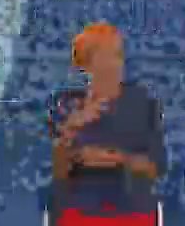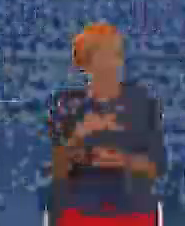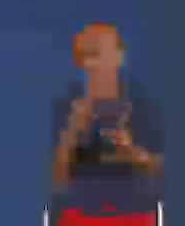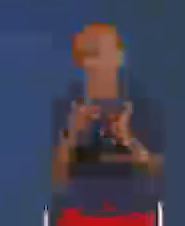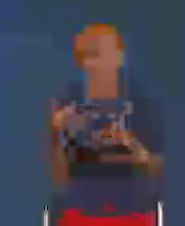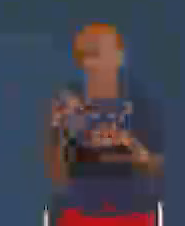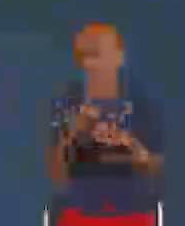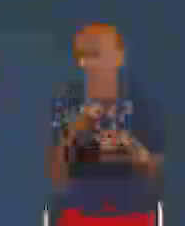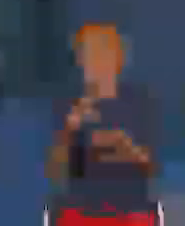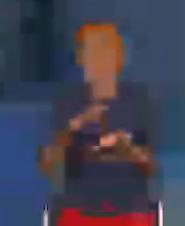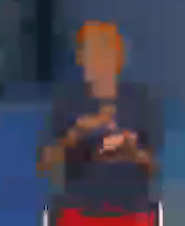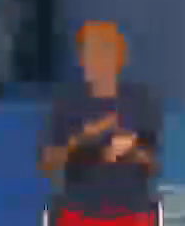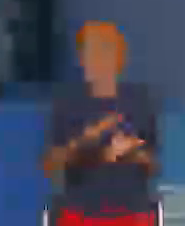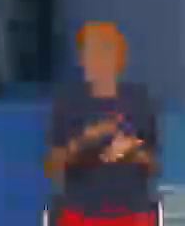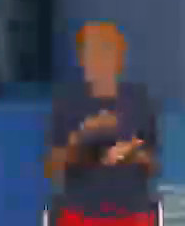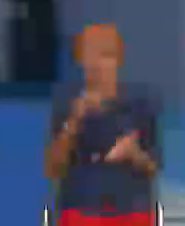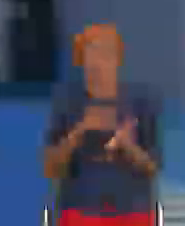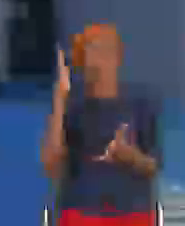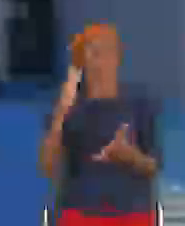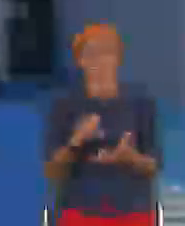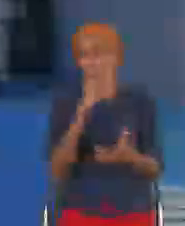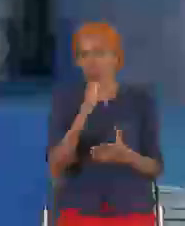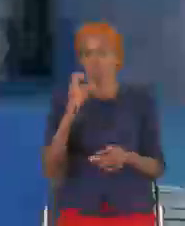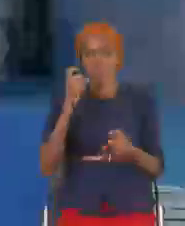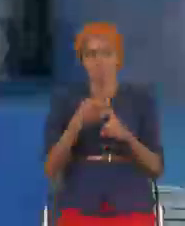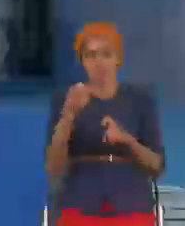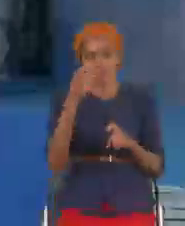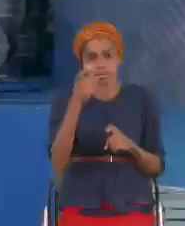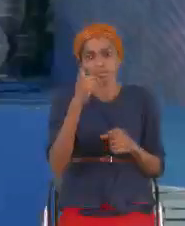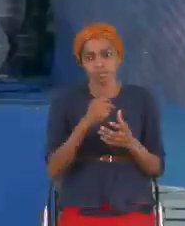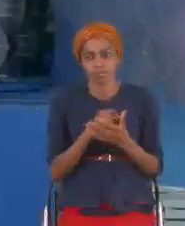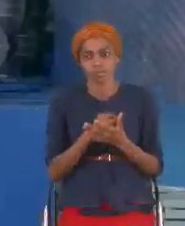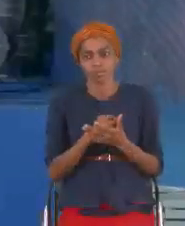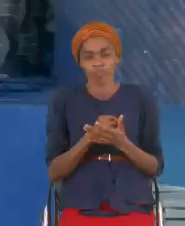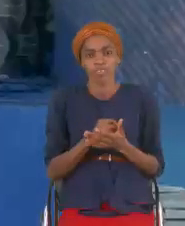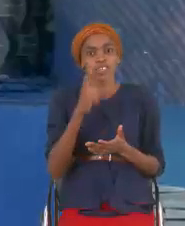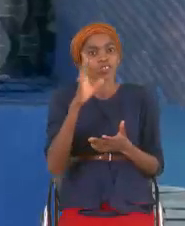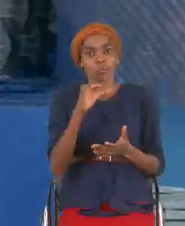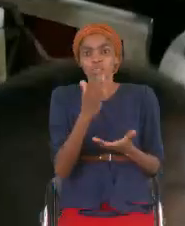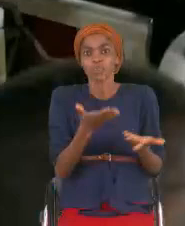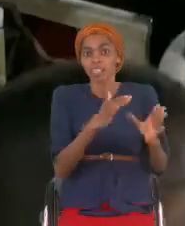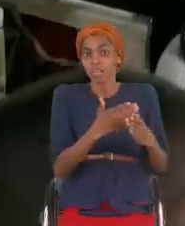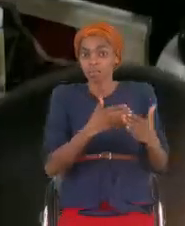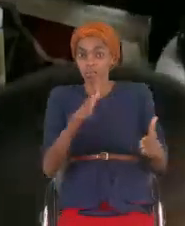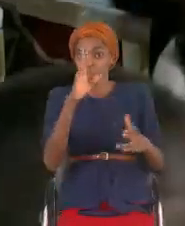any deadly thing, it shall not hurt them. You will not die before your